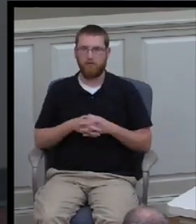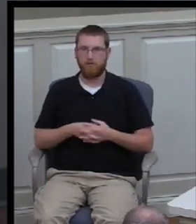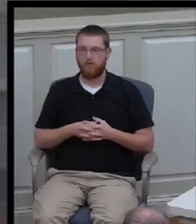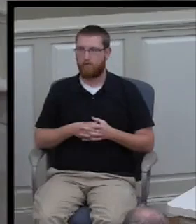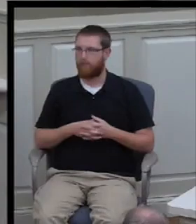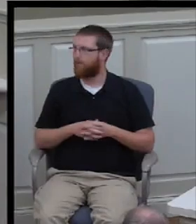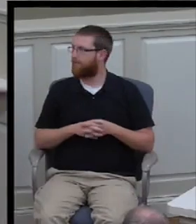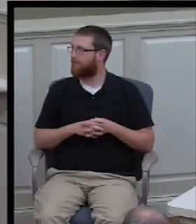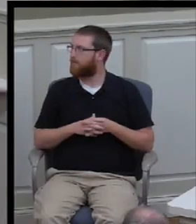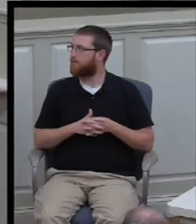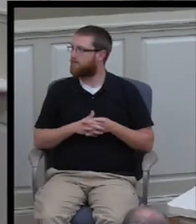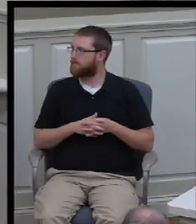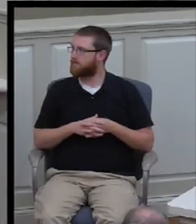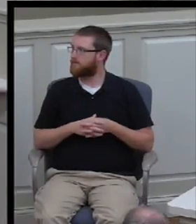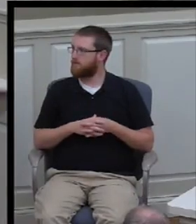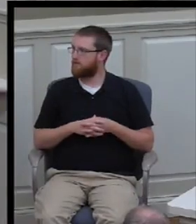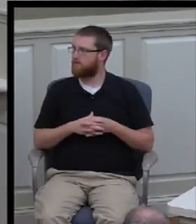things.